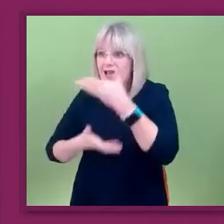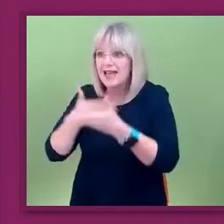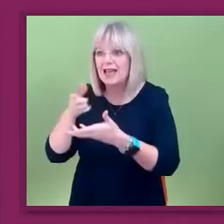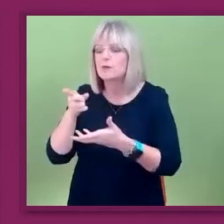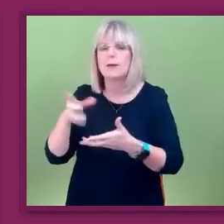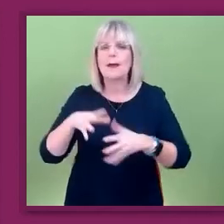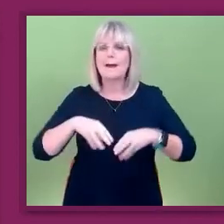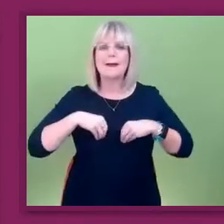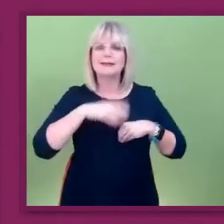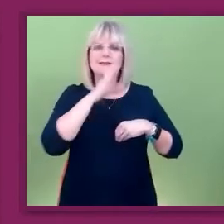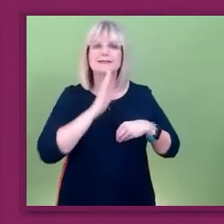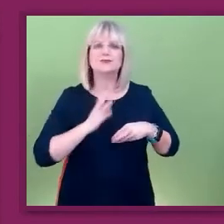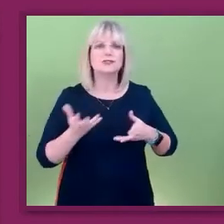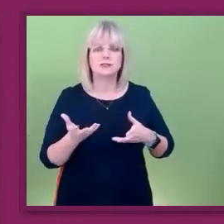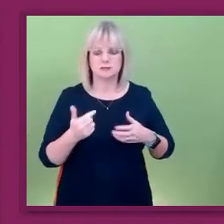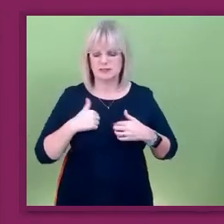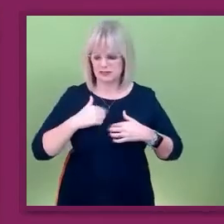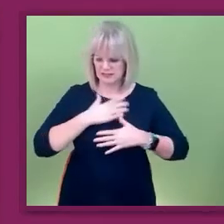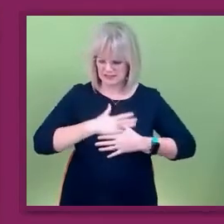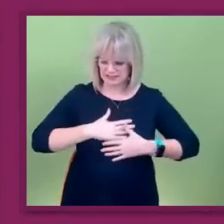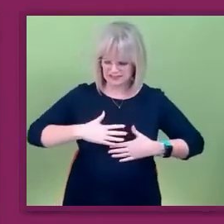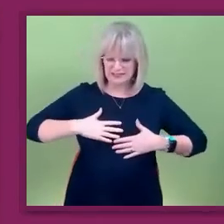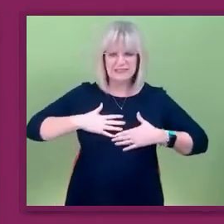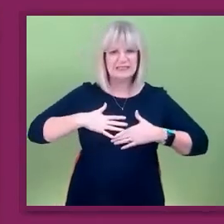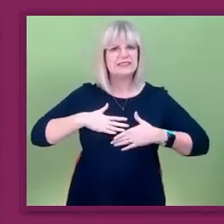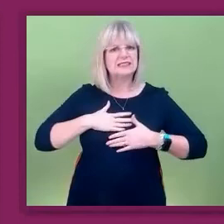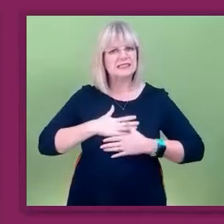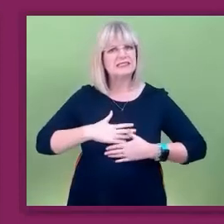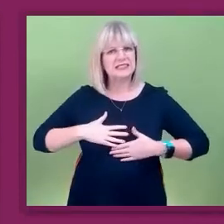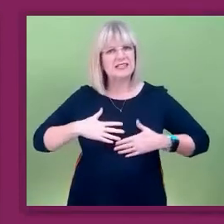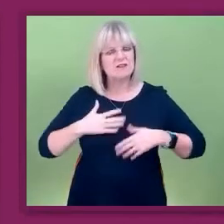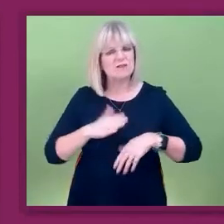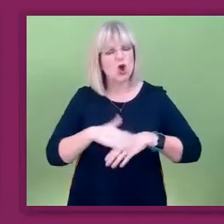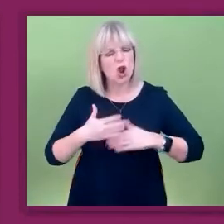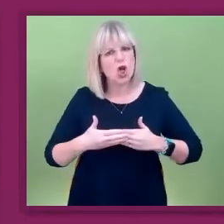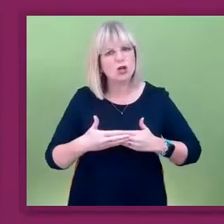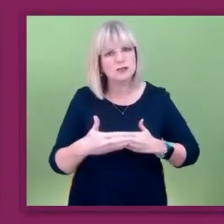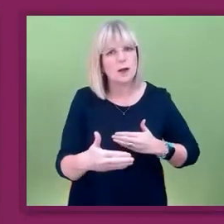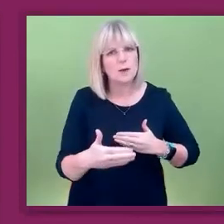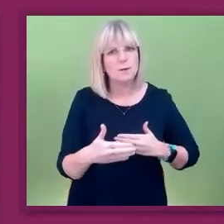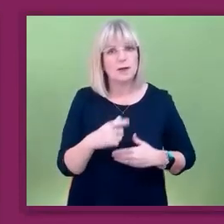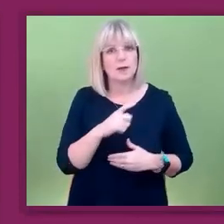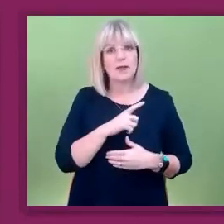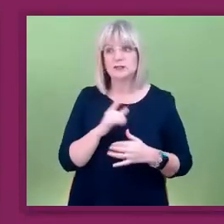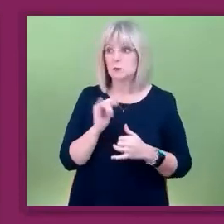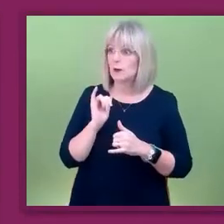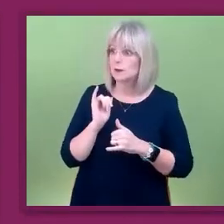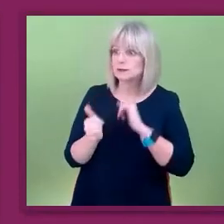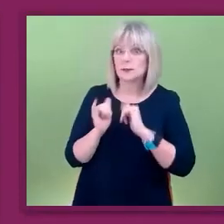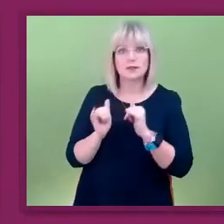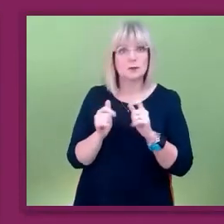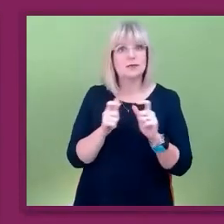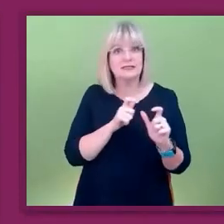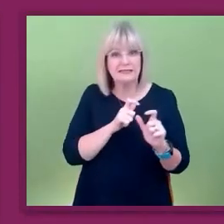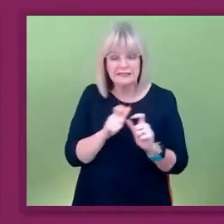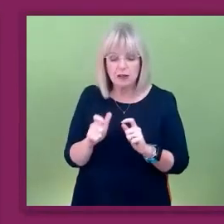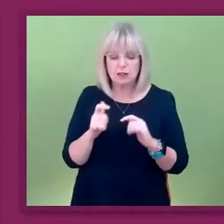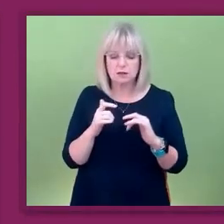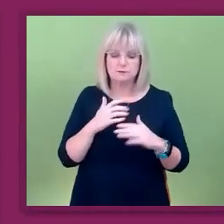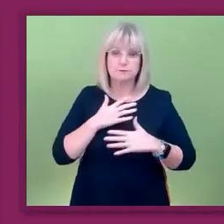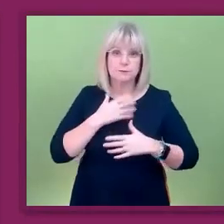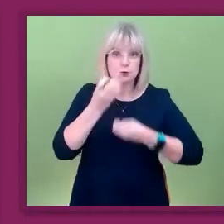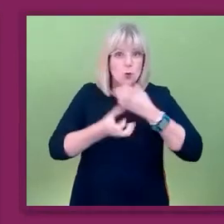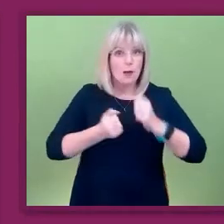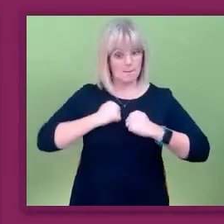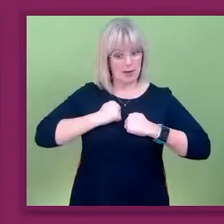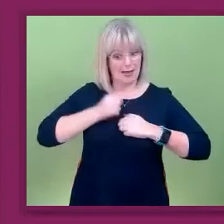scarred emotionally for a long time. And that's why I sometimes do still randomly well up when I speak about my experiences